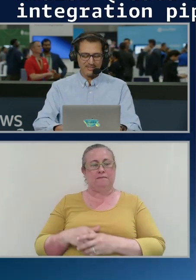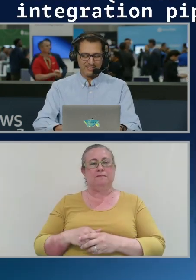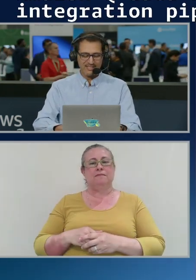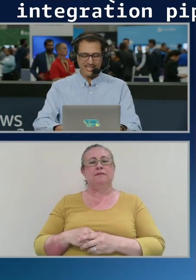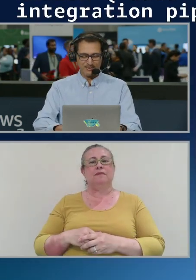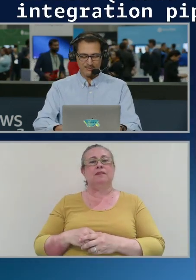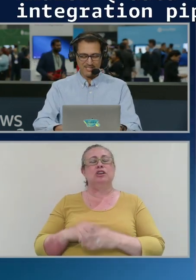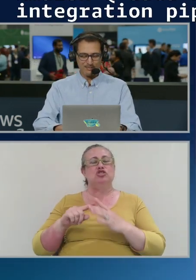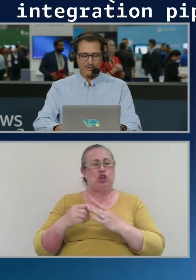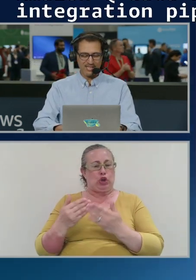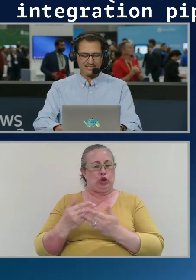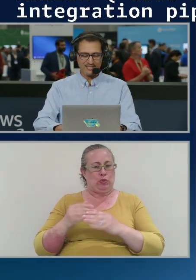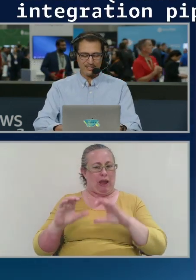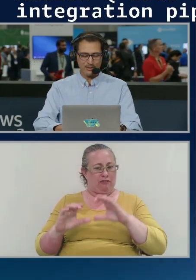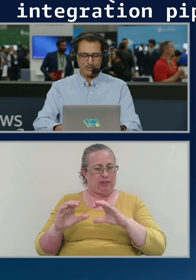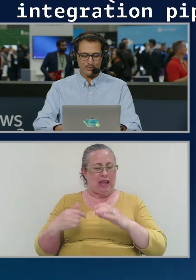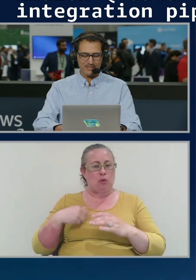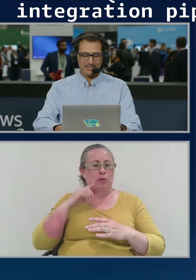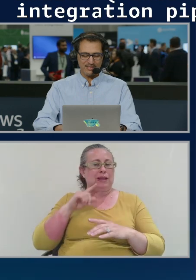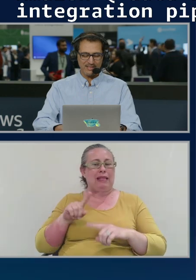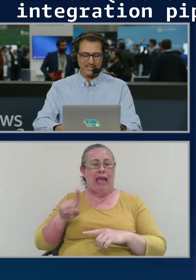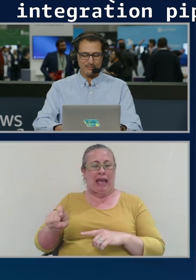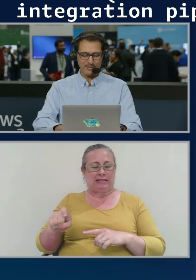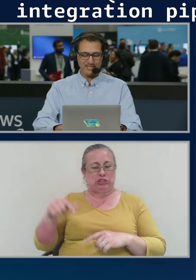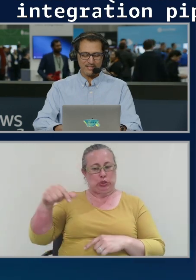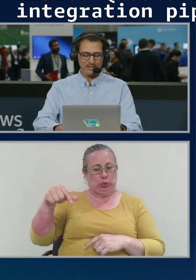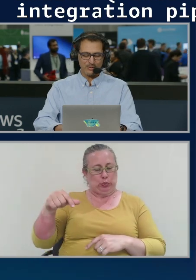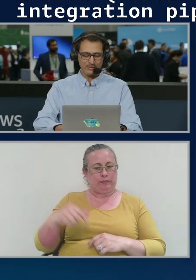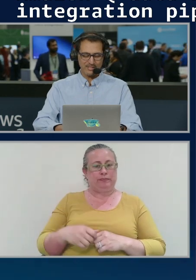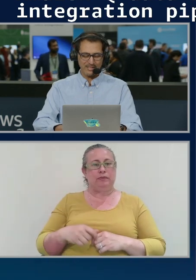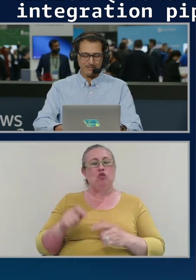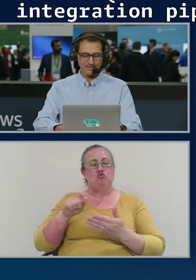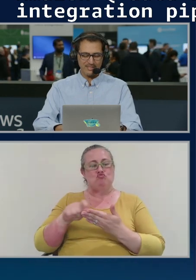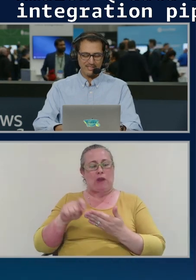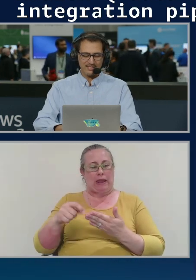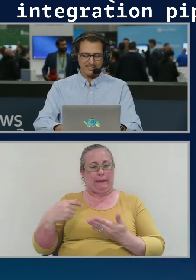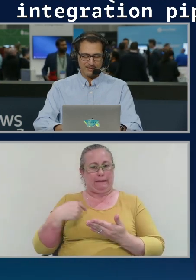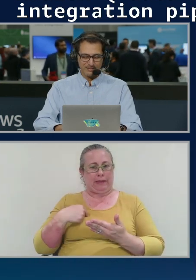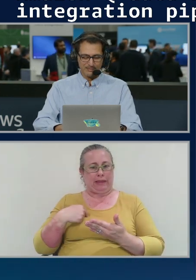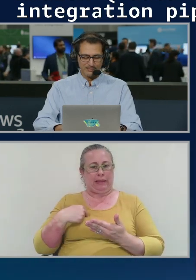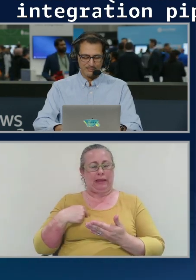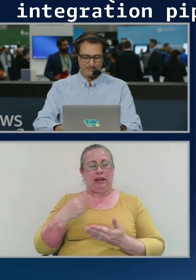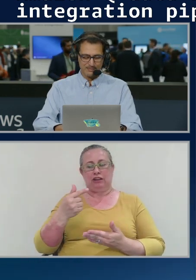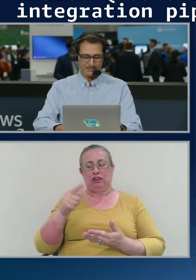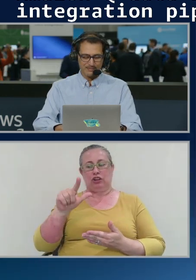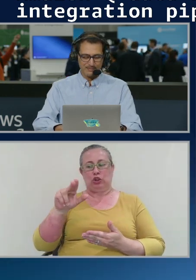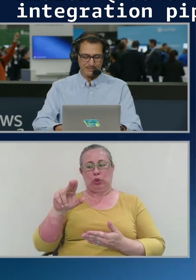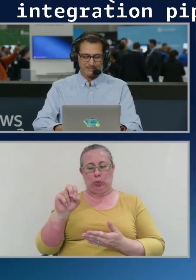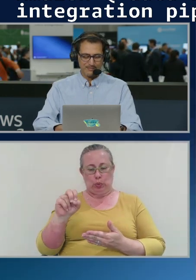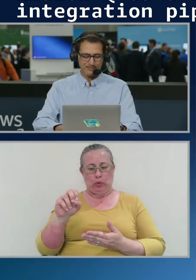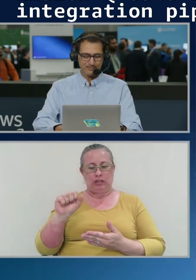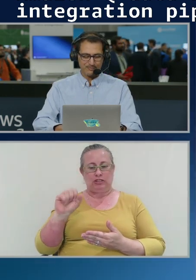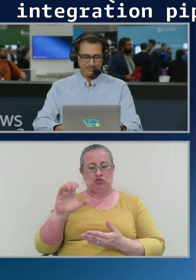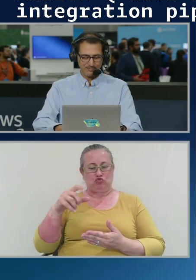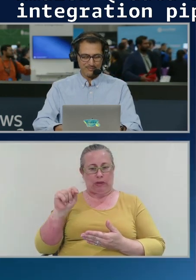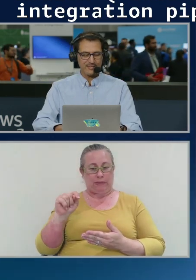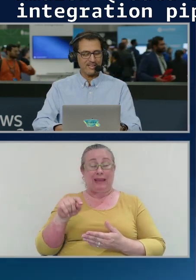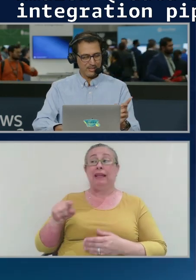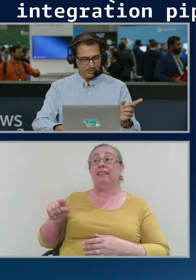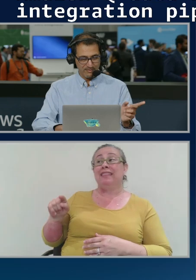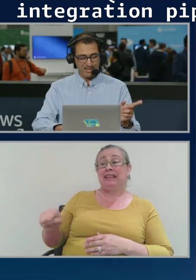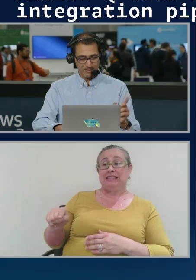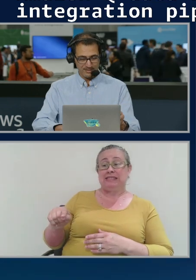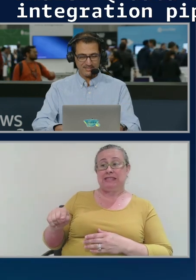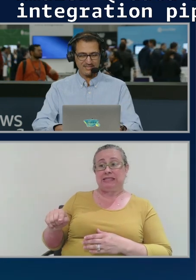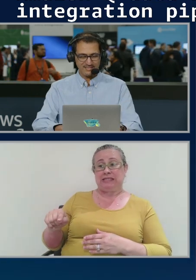to type something. I'm going to ask Q, write me a Glue script. And this Amazon Q developer